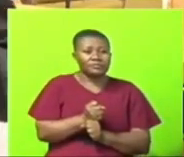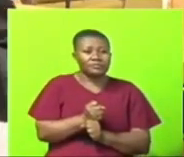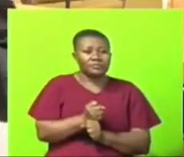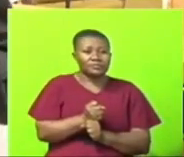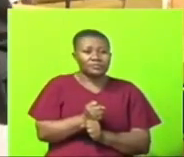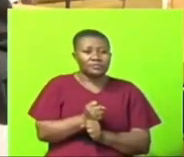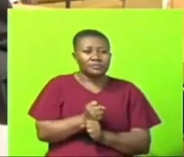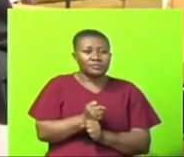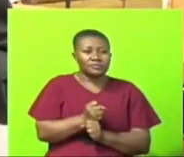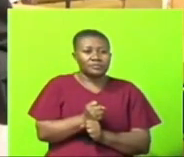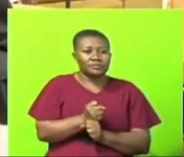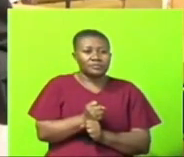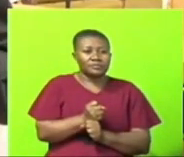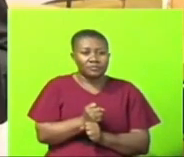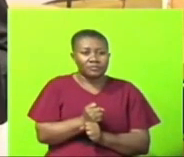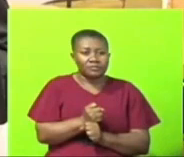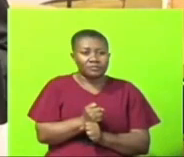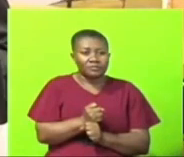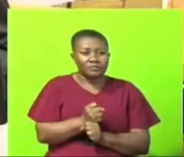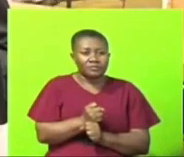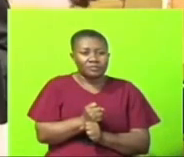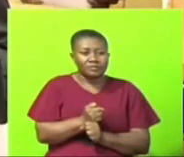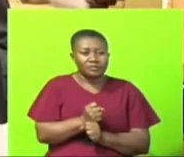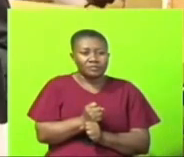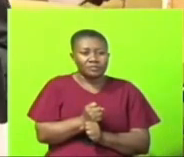It is your province.